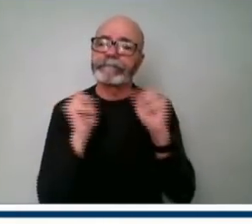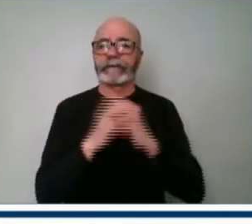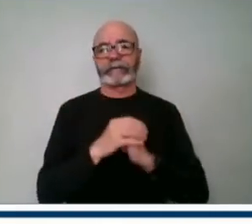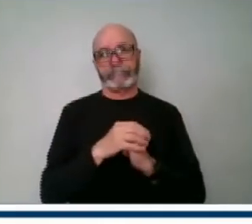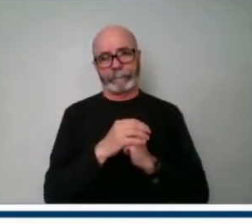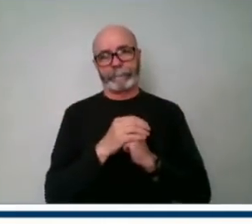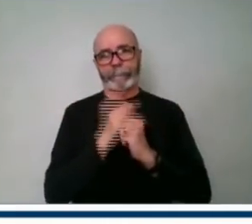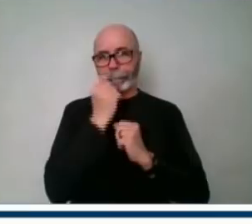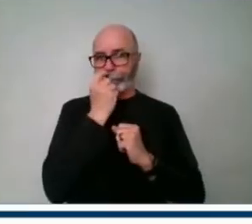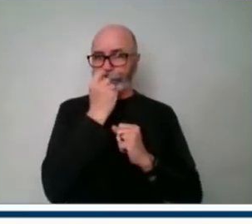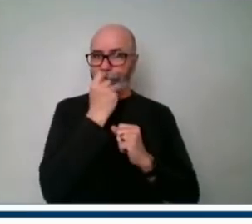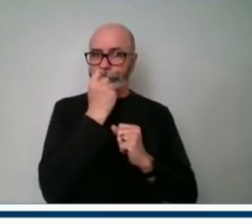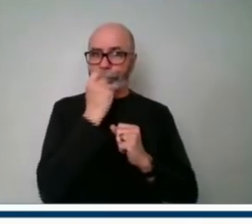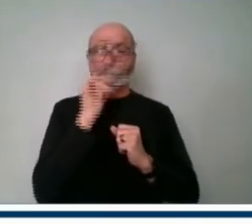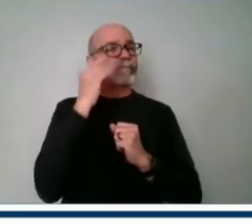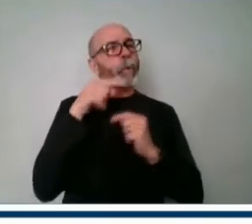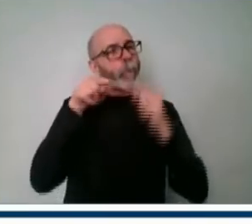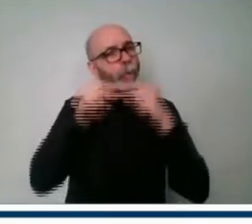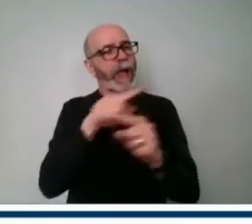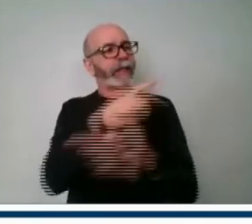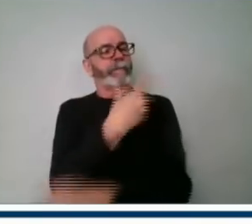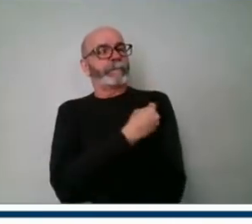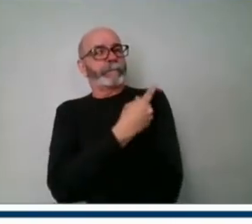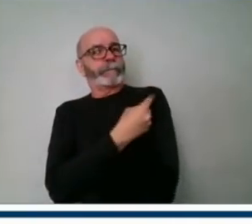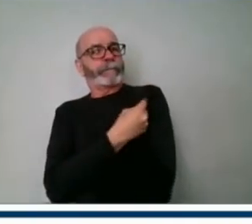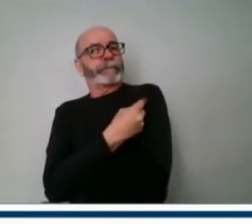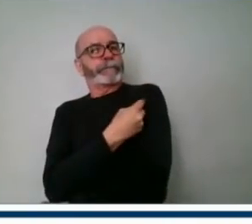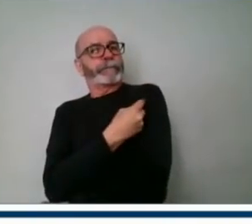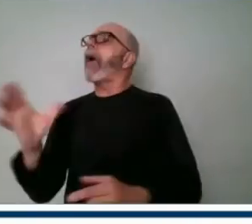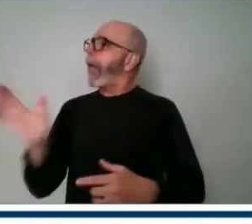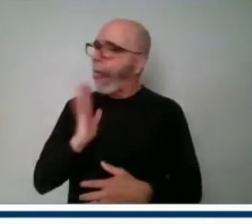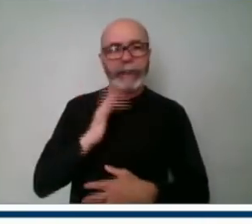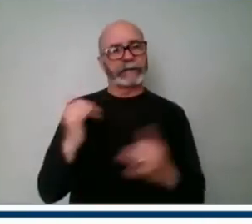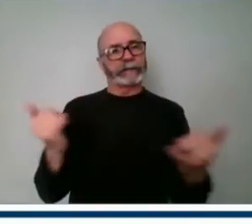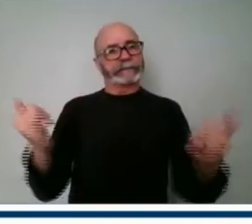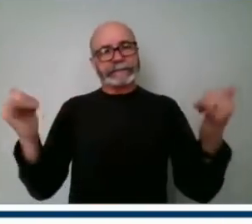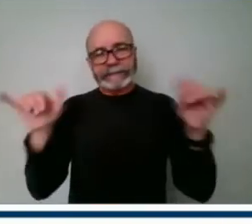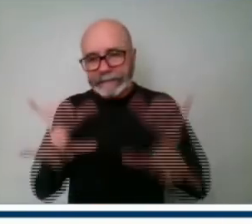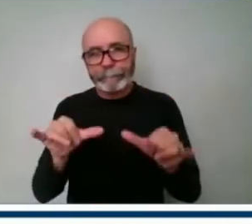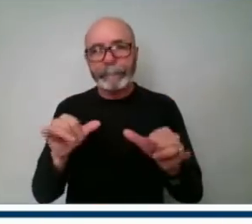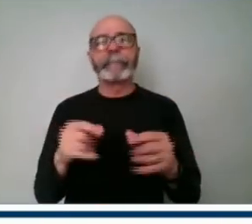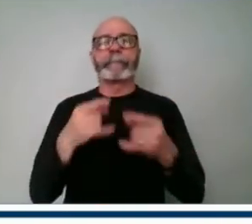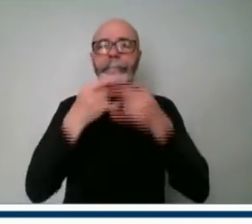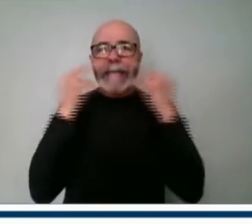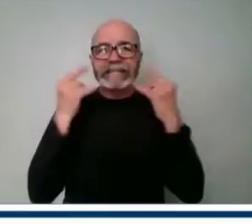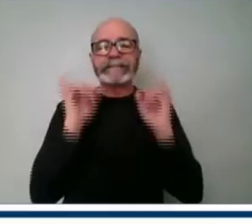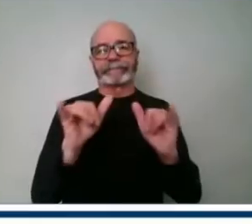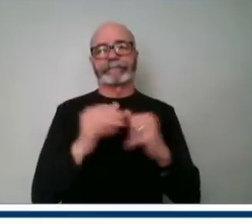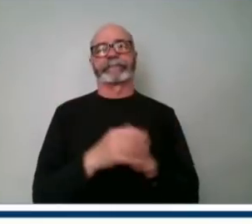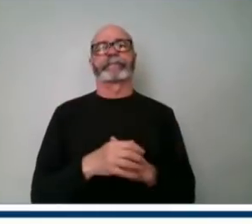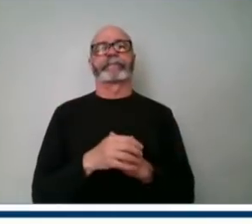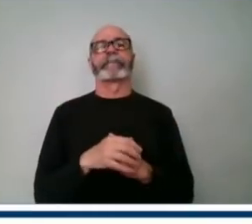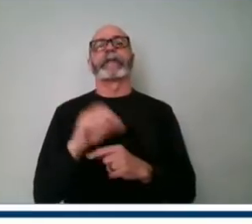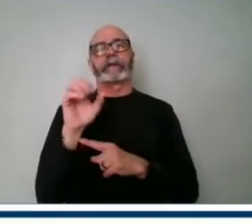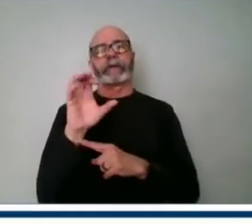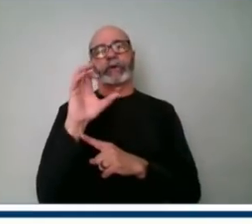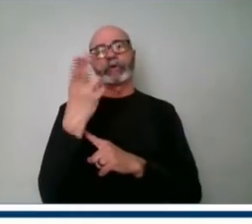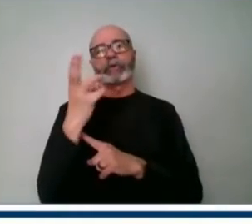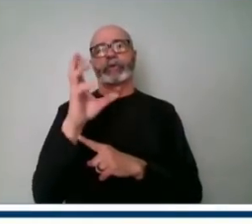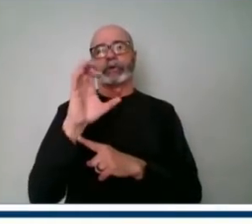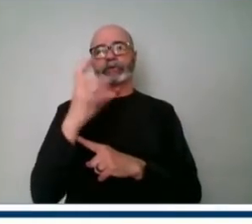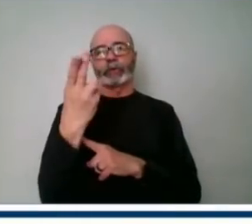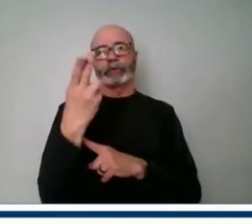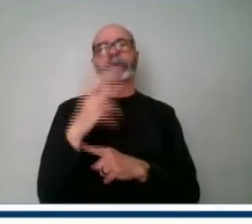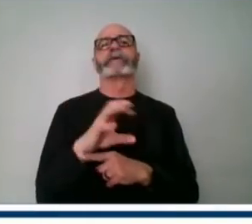vaccine. Next, we'll go to Chronicle Herald, John McPhee. John, are you there? Yes, I am. Thank you.